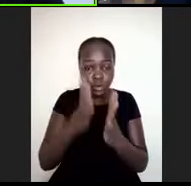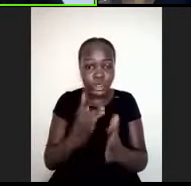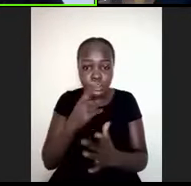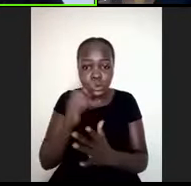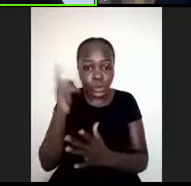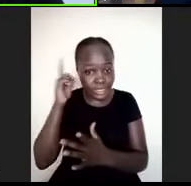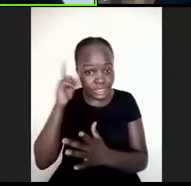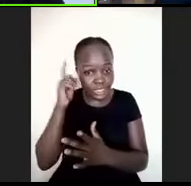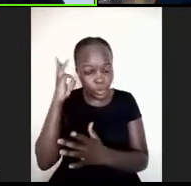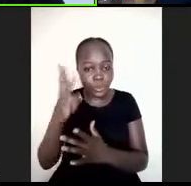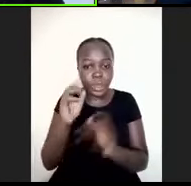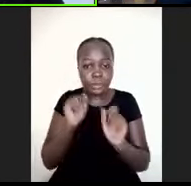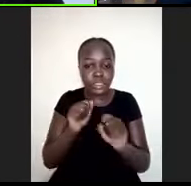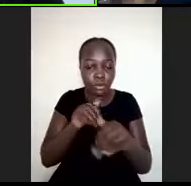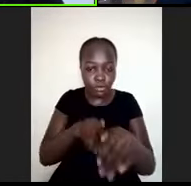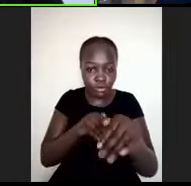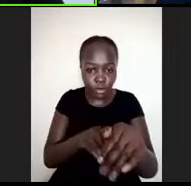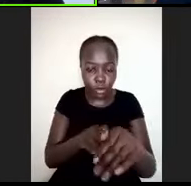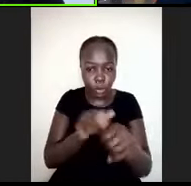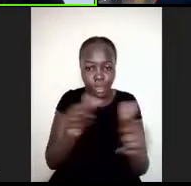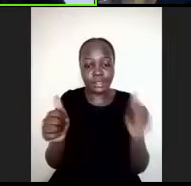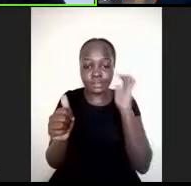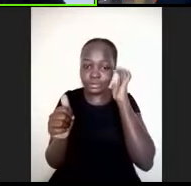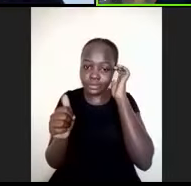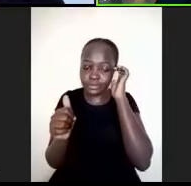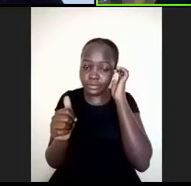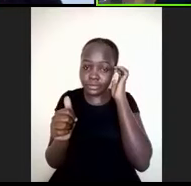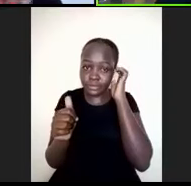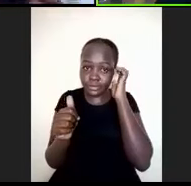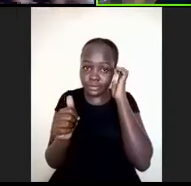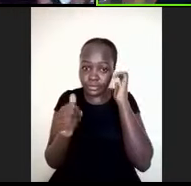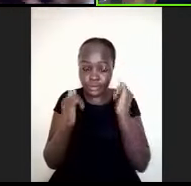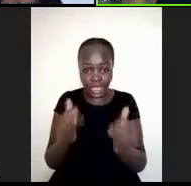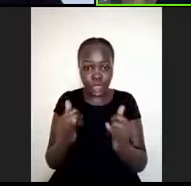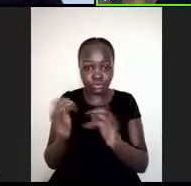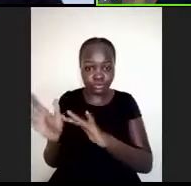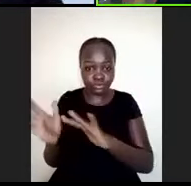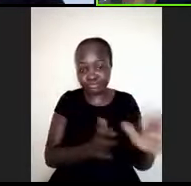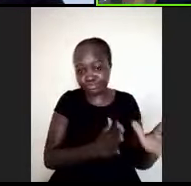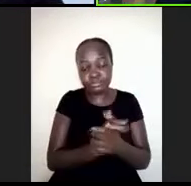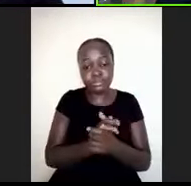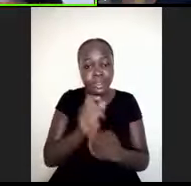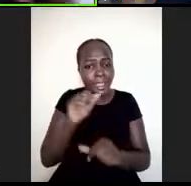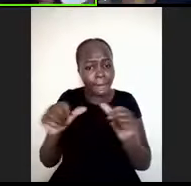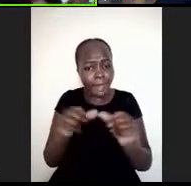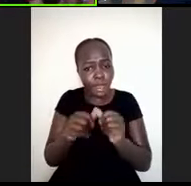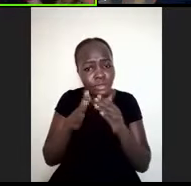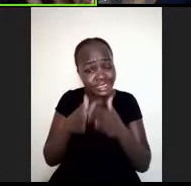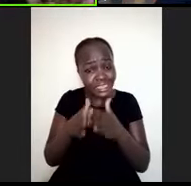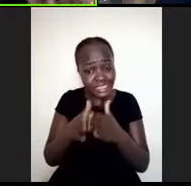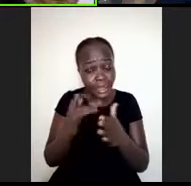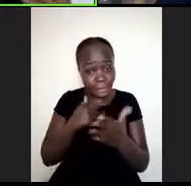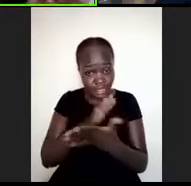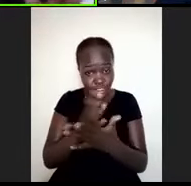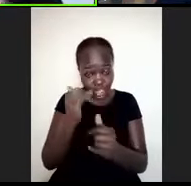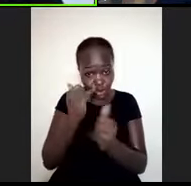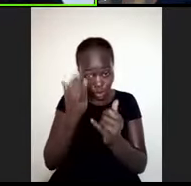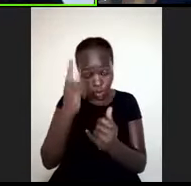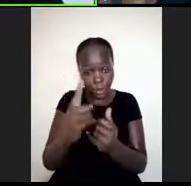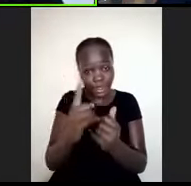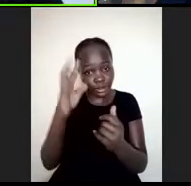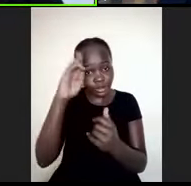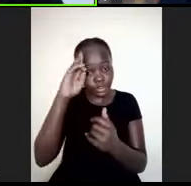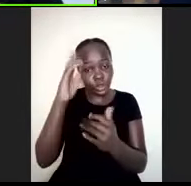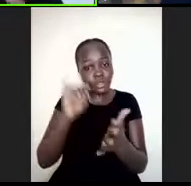be able to follow. All right, now the sex. Remember, Lydia, I shared one of the reasons that we